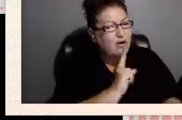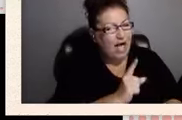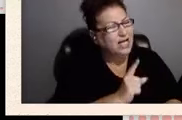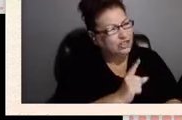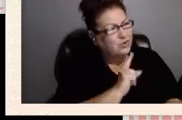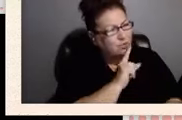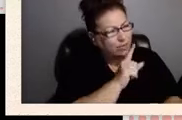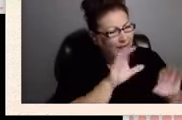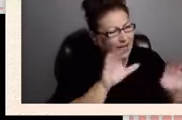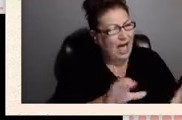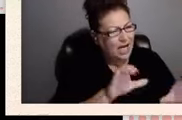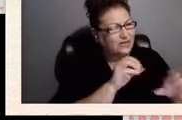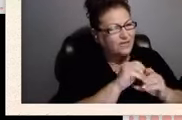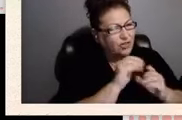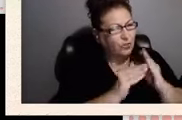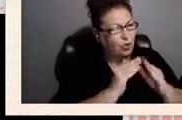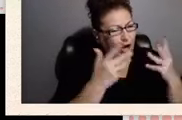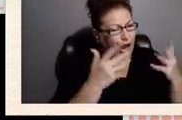already, right? Yes.